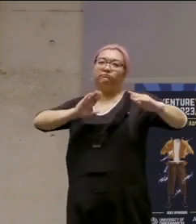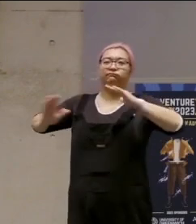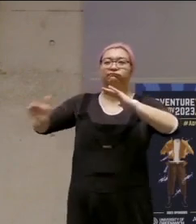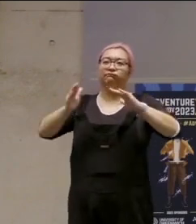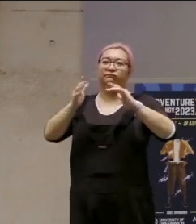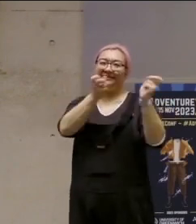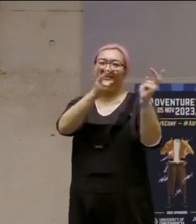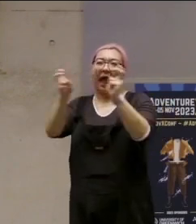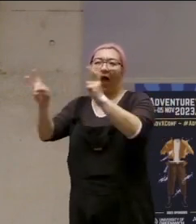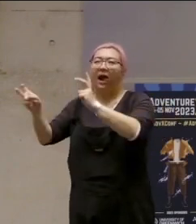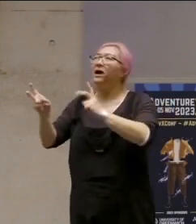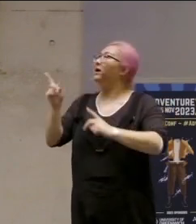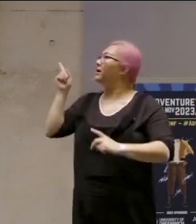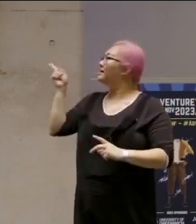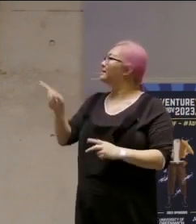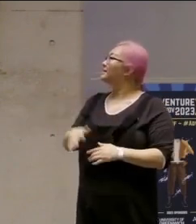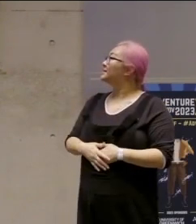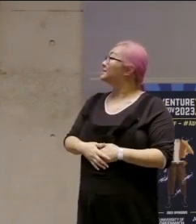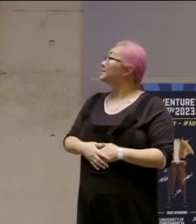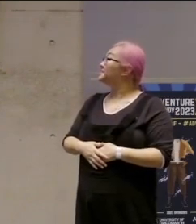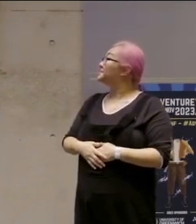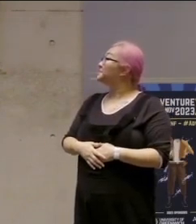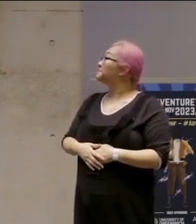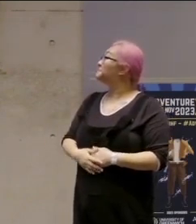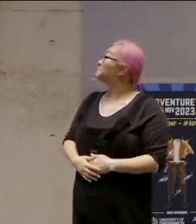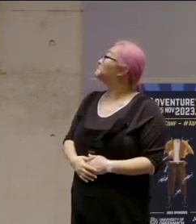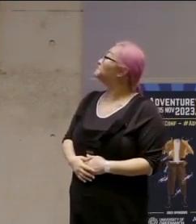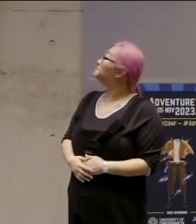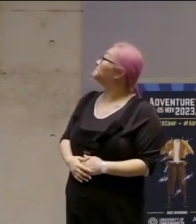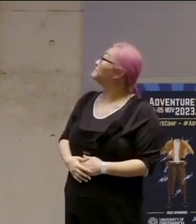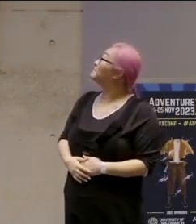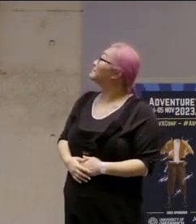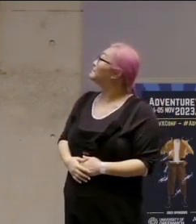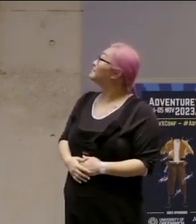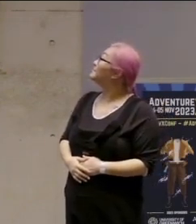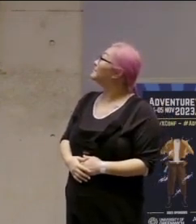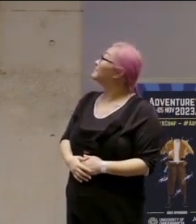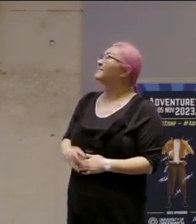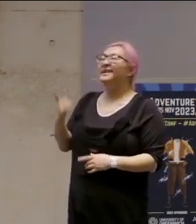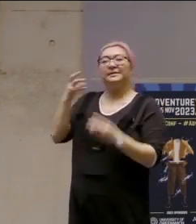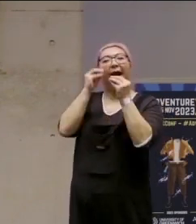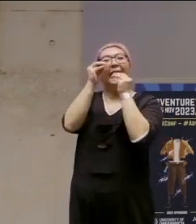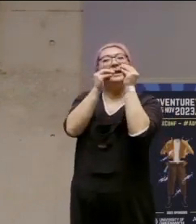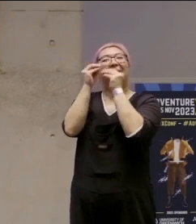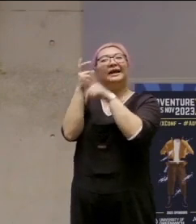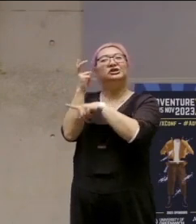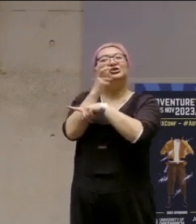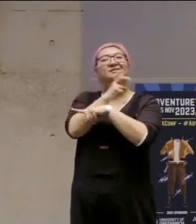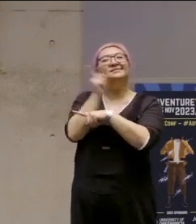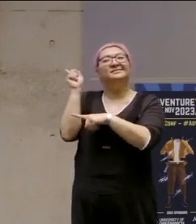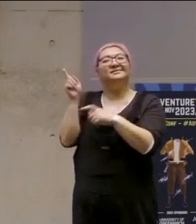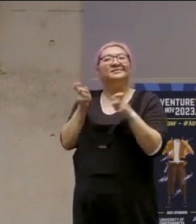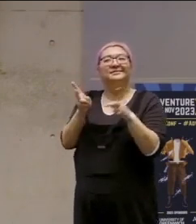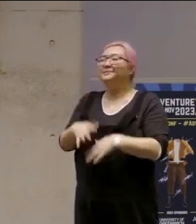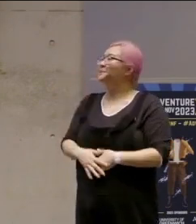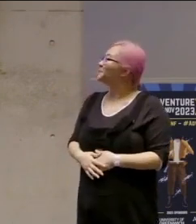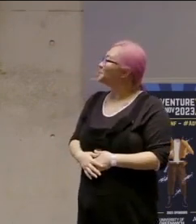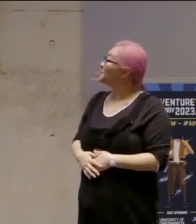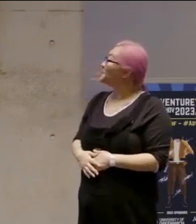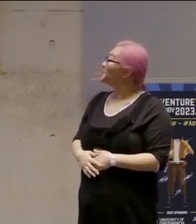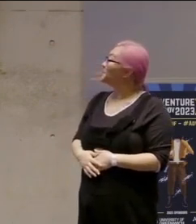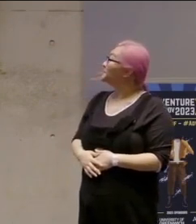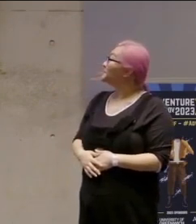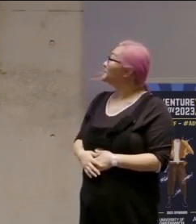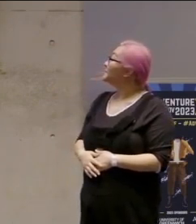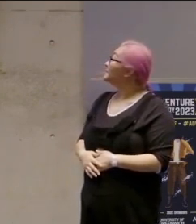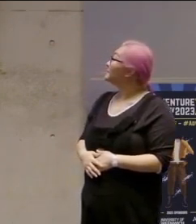correctly while riding on the hoverboard. Really fun stuff. And you can see some of the animations to the right? Yeah, to the right